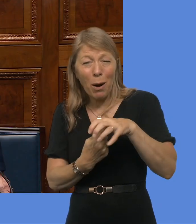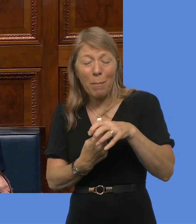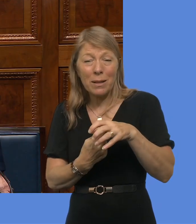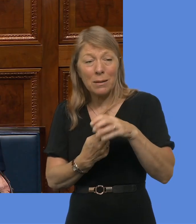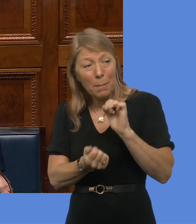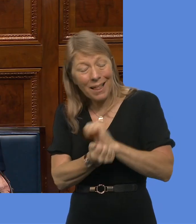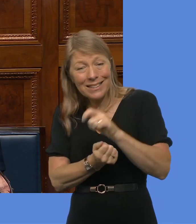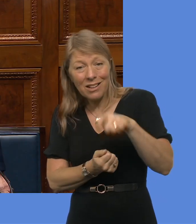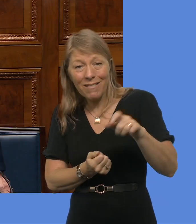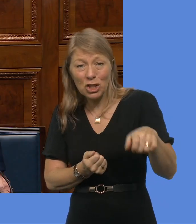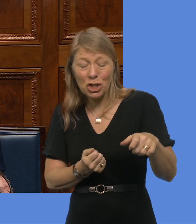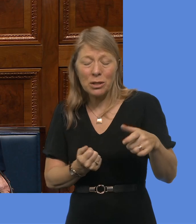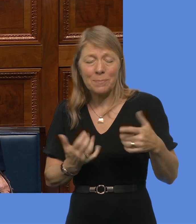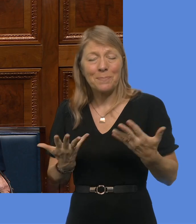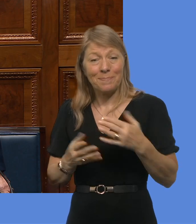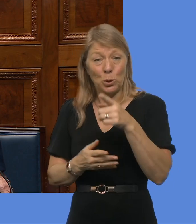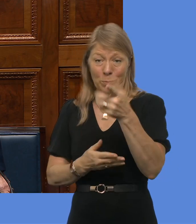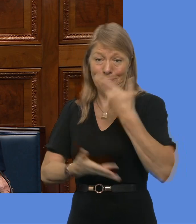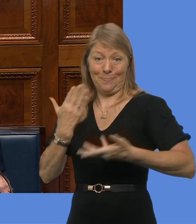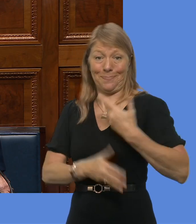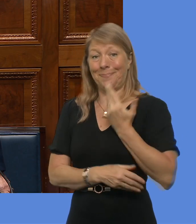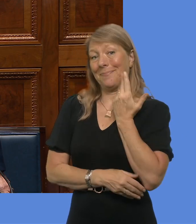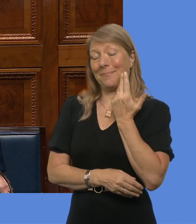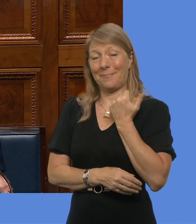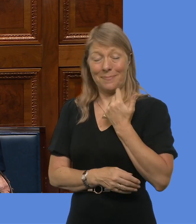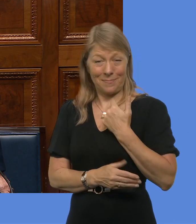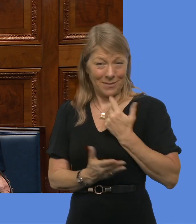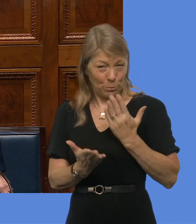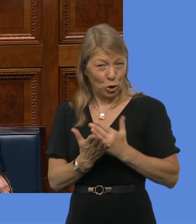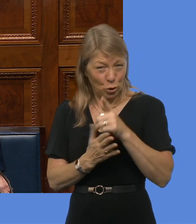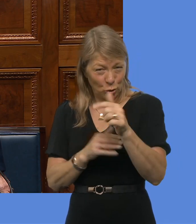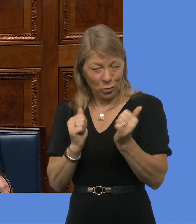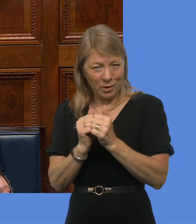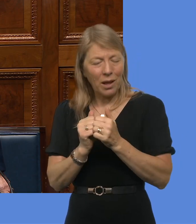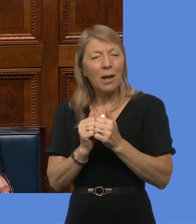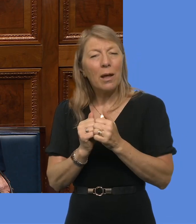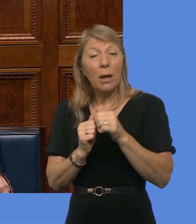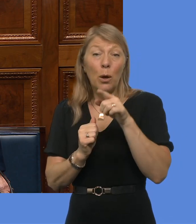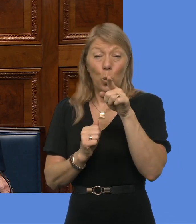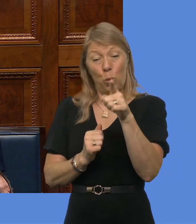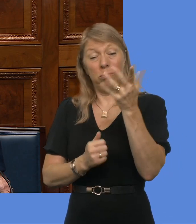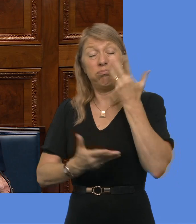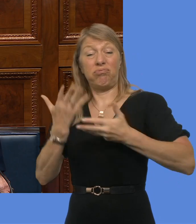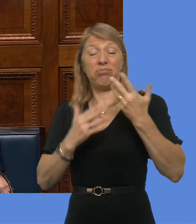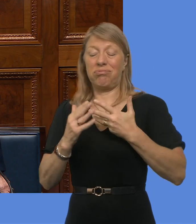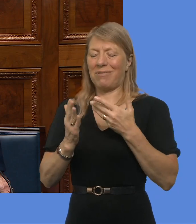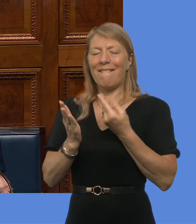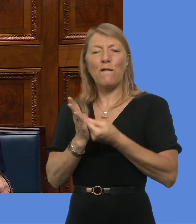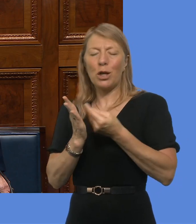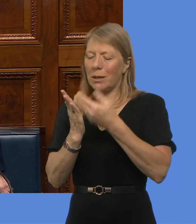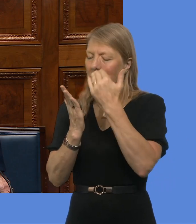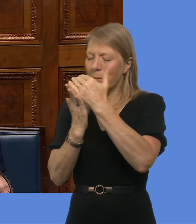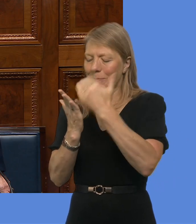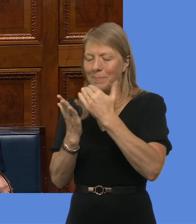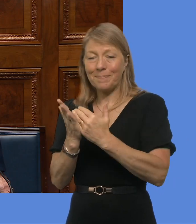said, I presume the Minister will agree with me that a new funding model, as described by yourself, based on what is essential and what